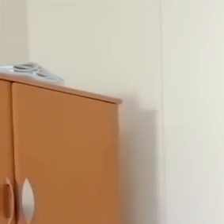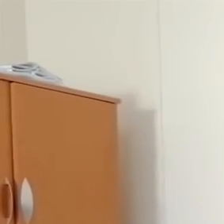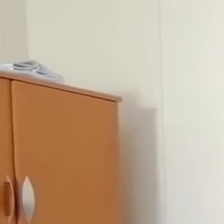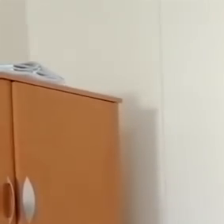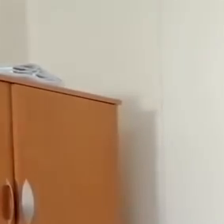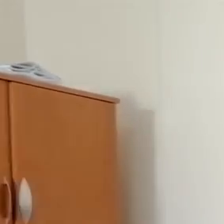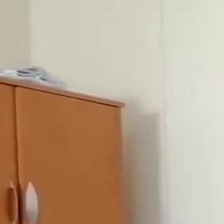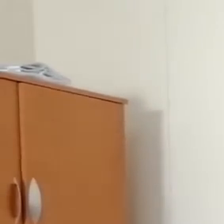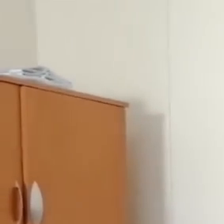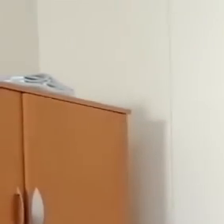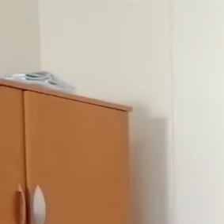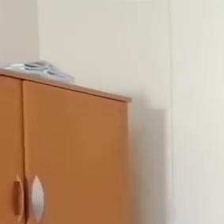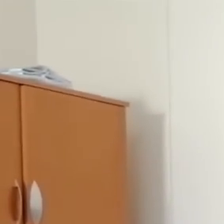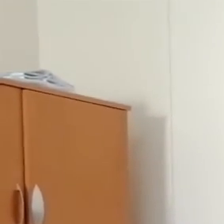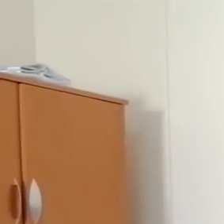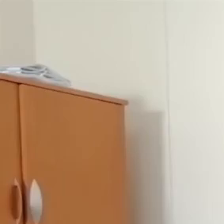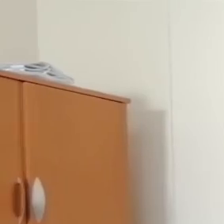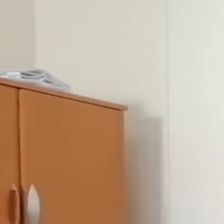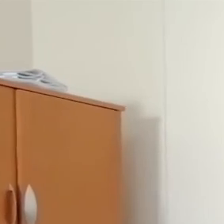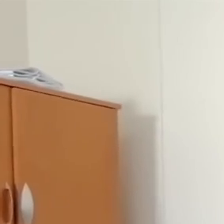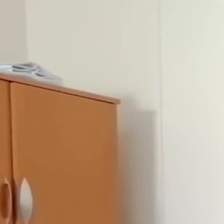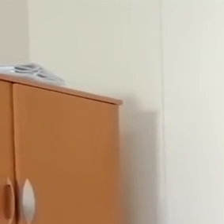meet teachers halfway, so that at least it